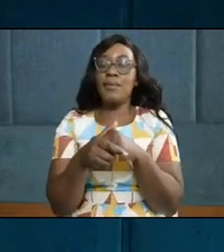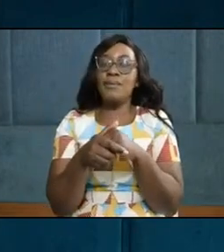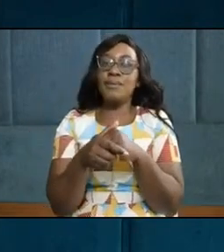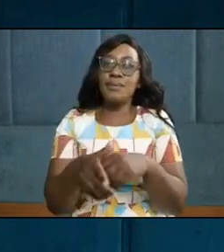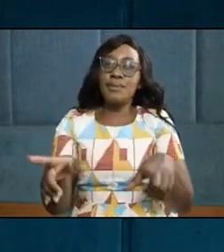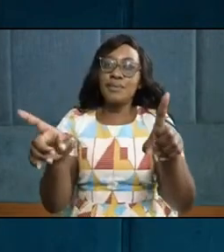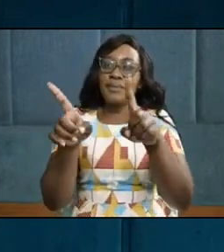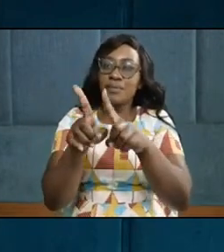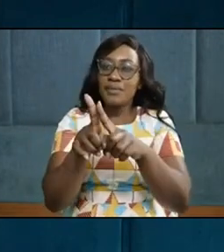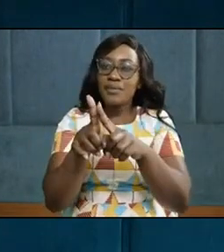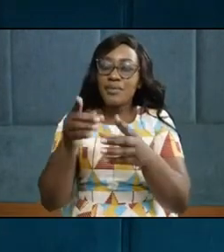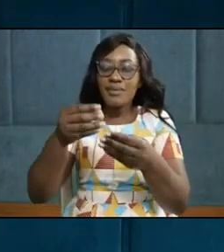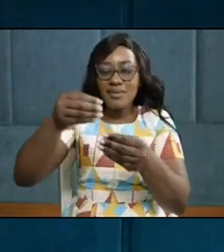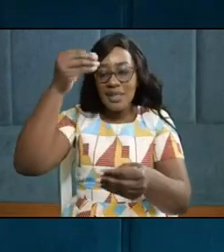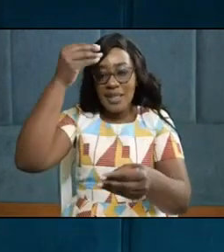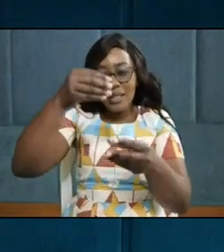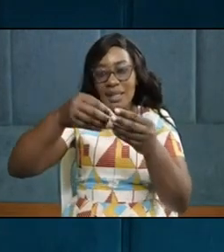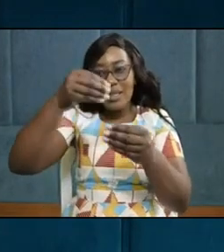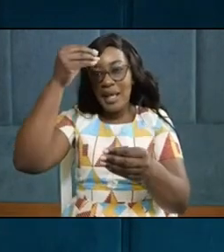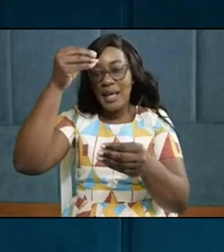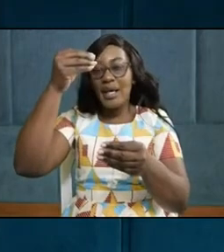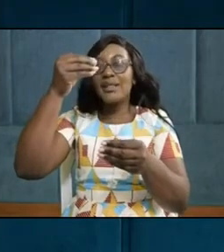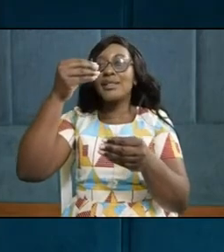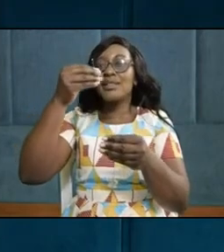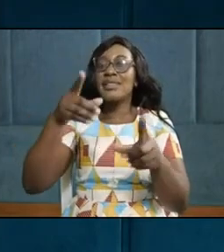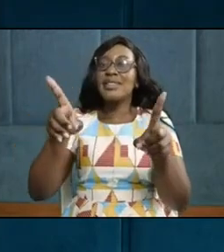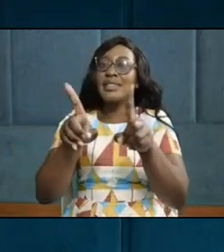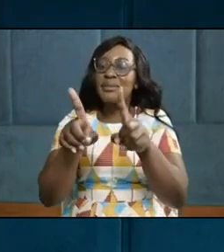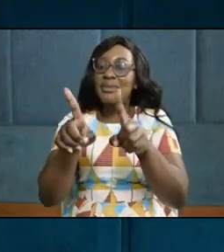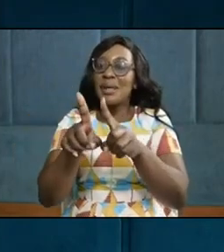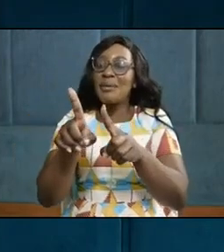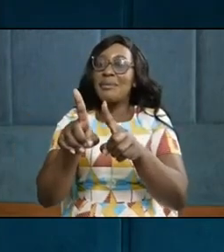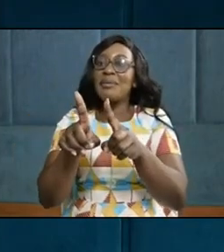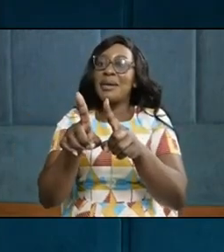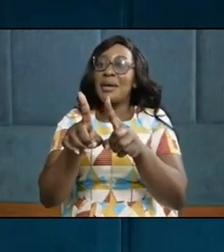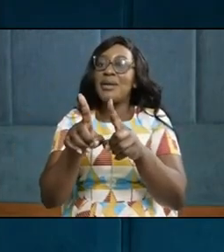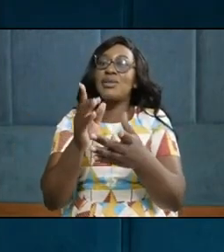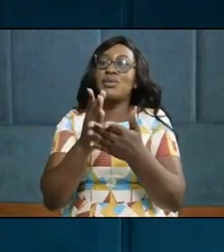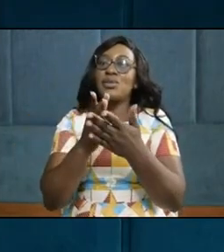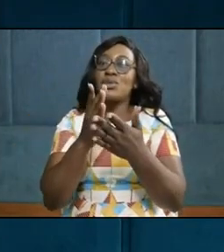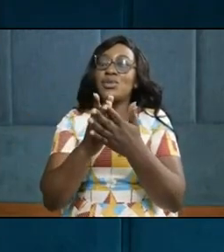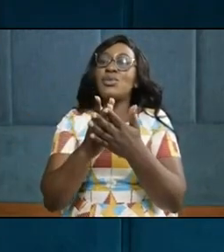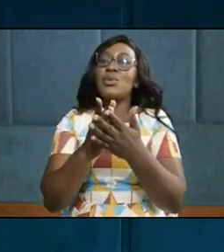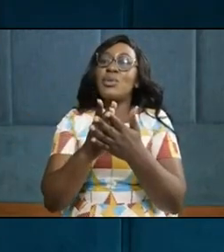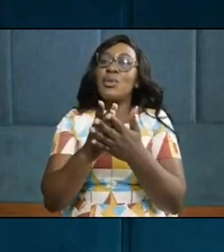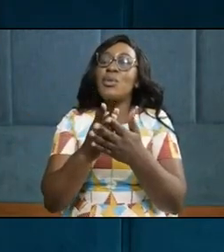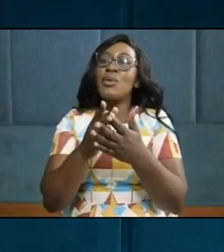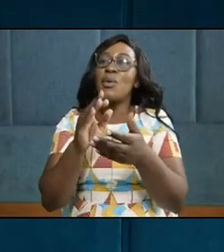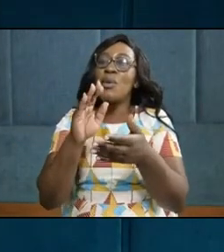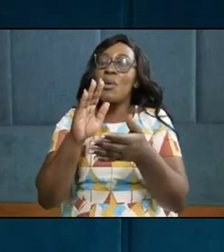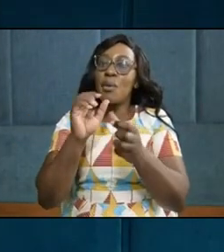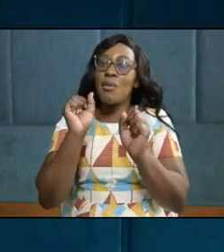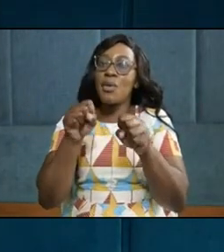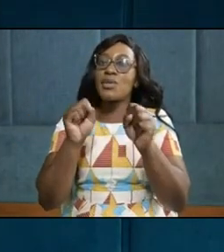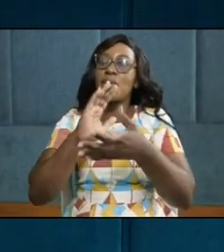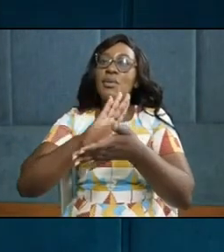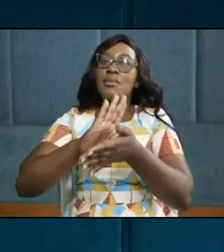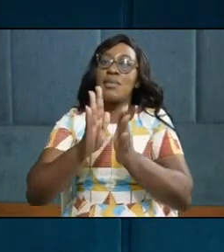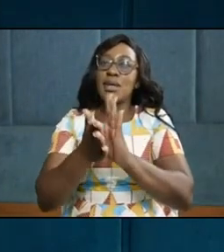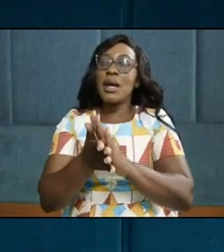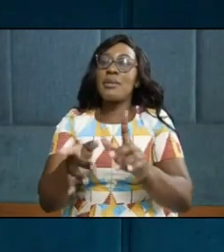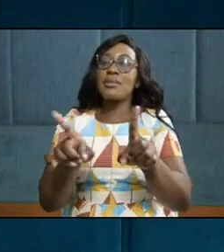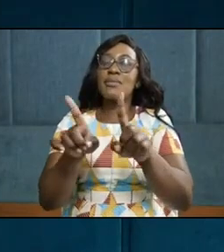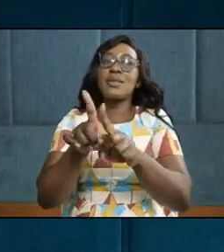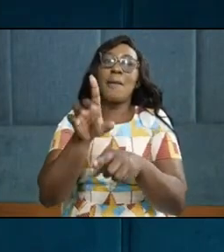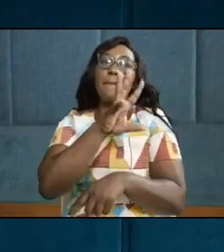lessons. One of them is that we can also be missionaries like Paul, that we can be able to take the word of God to different parts of the